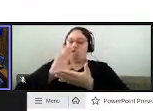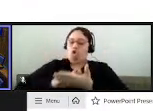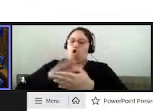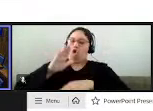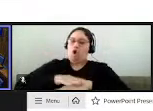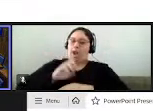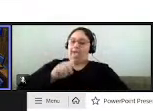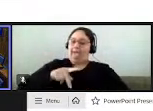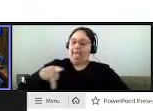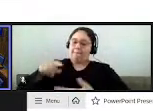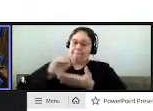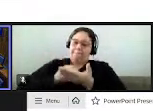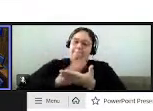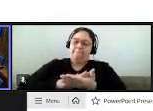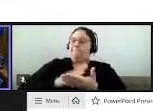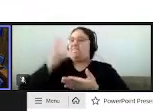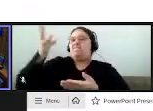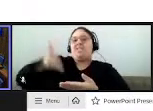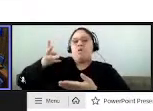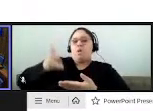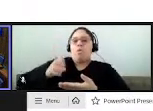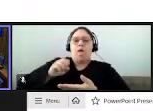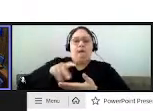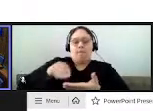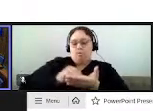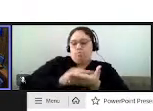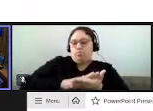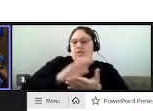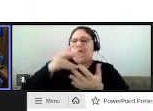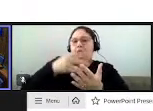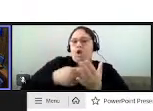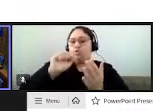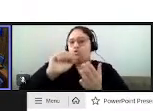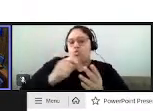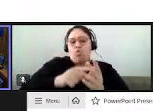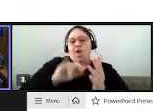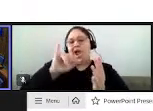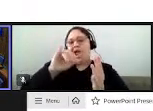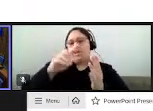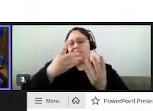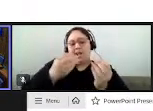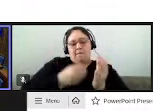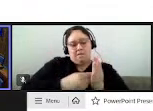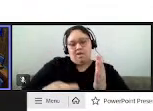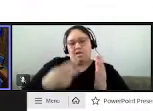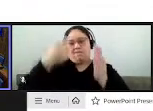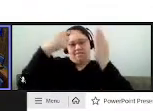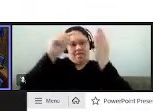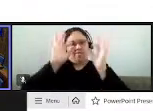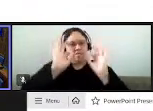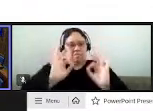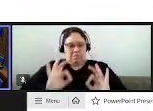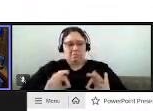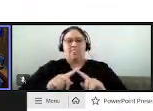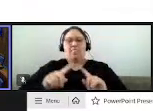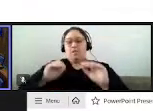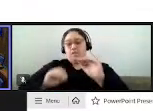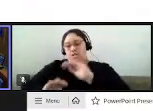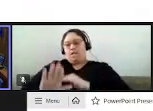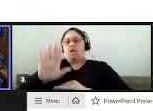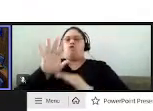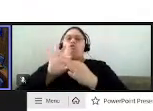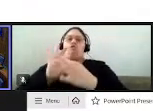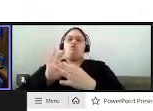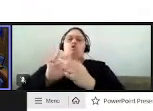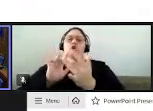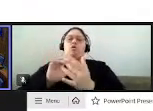you register for any app, download. You put in your address, your ID number, you're verified, and you are then put into